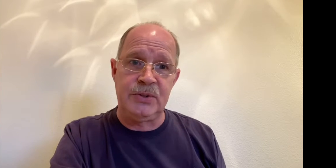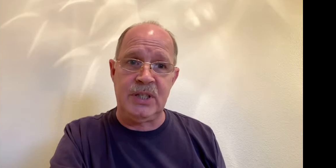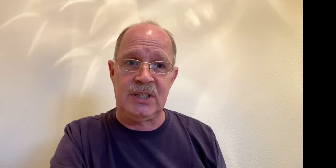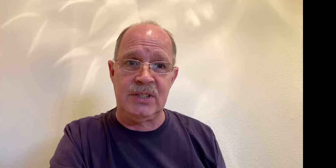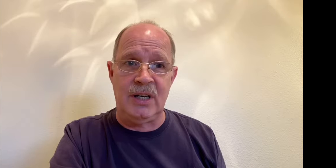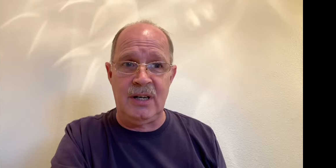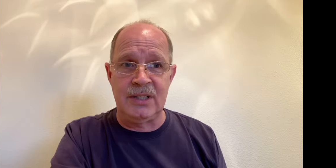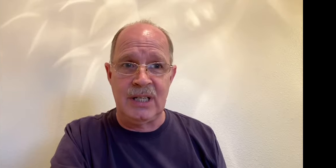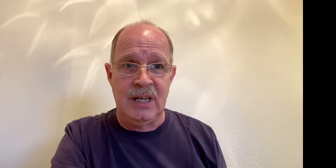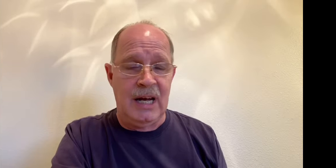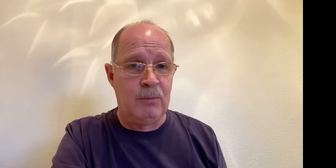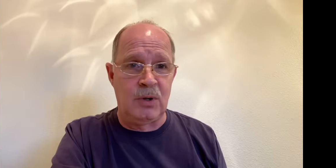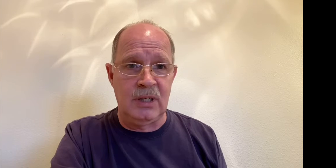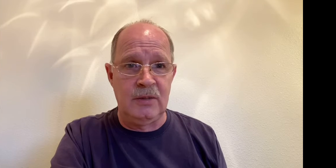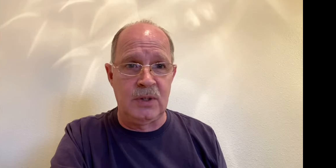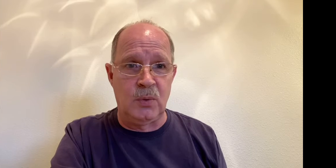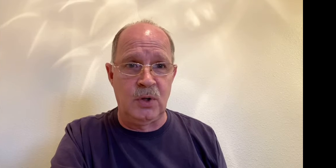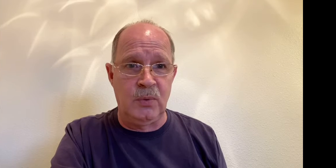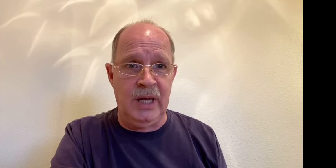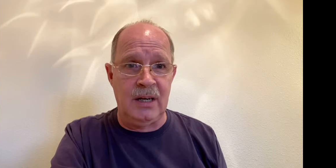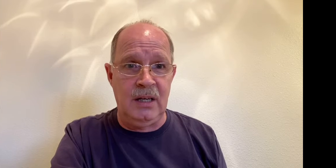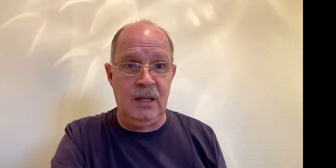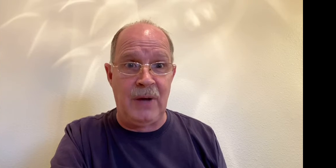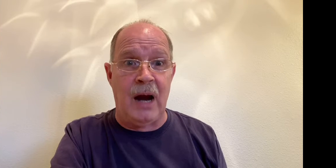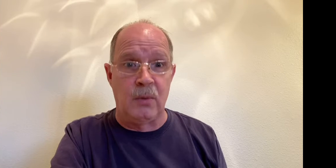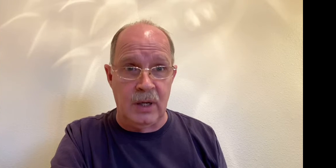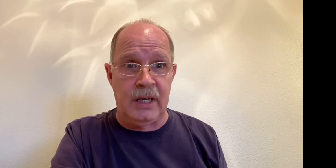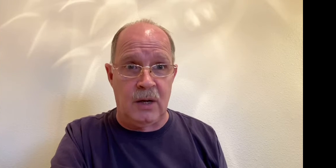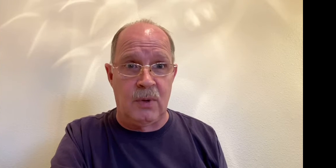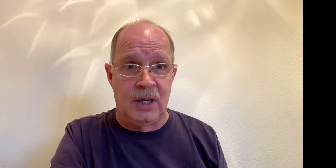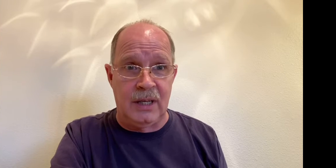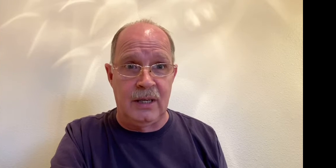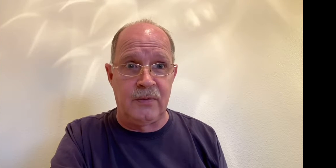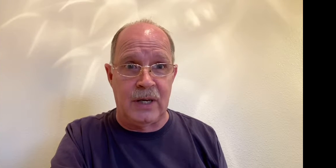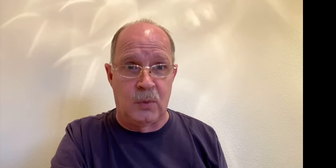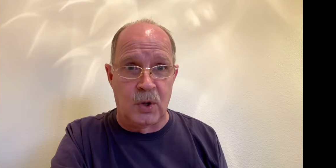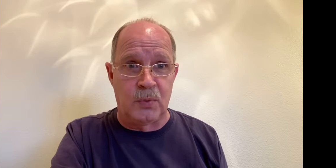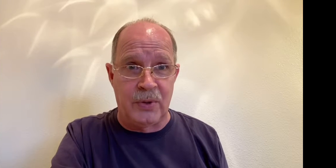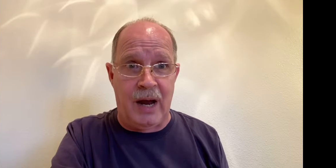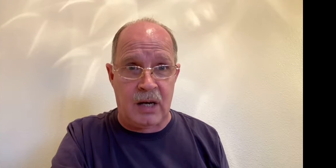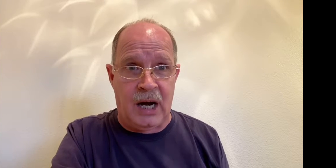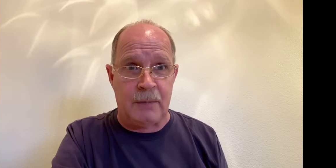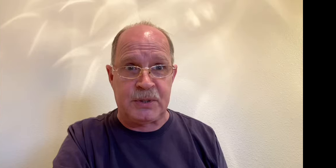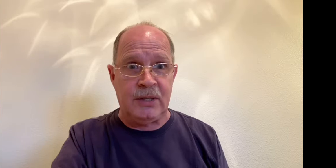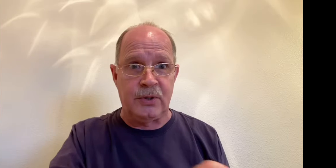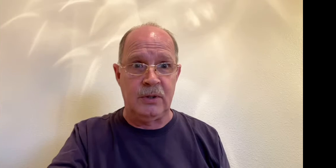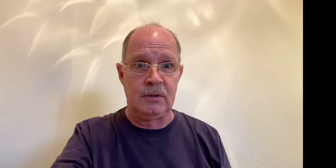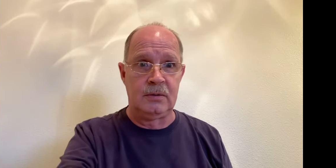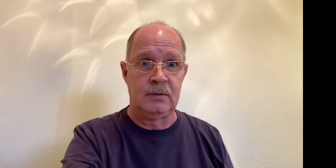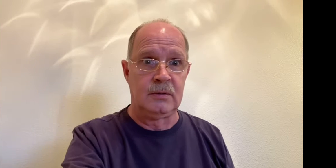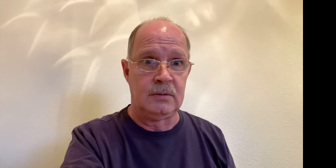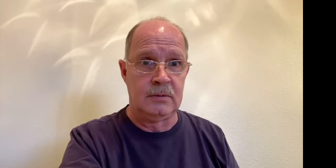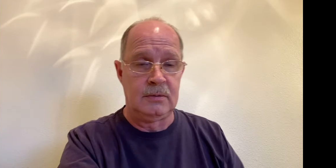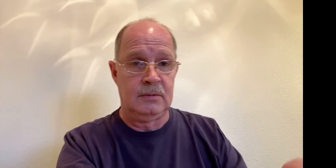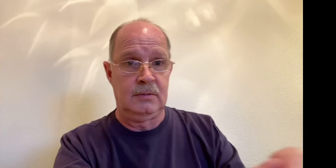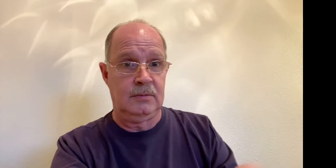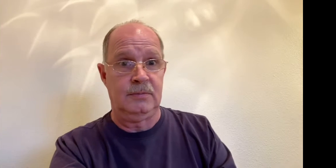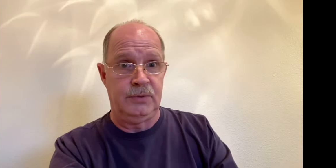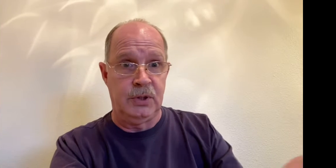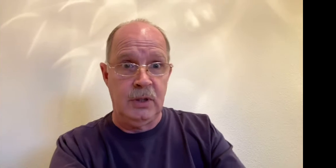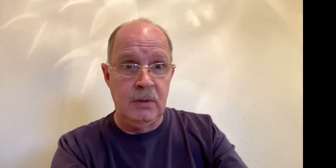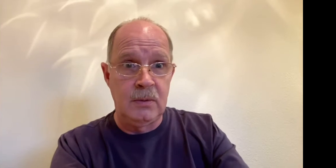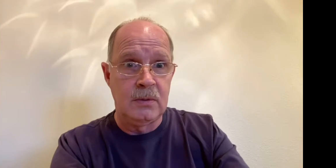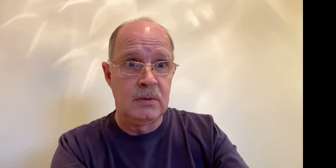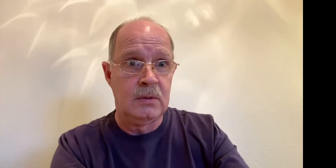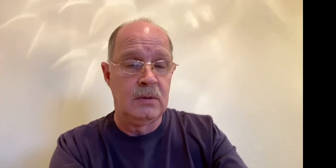The old 60 songs, I won't live in a world without love. I really don't want to live in a world without cops either.